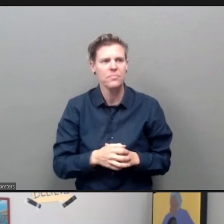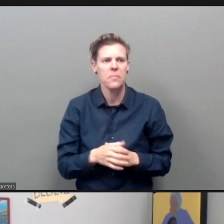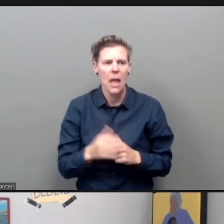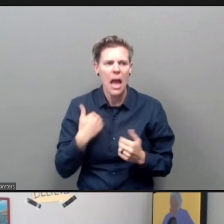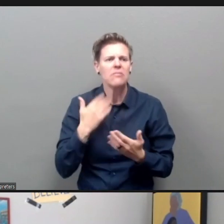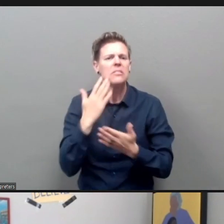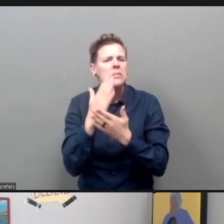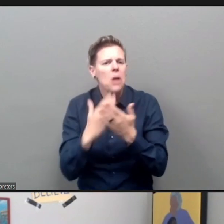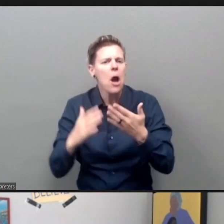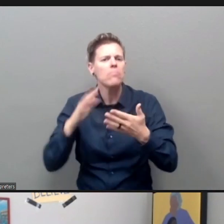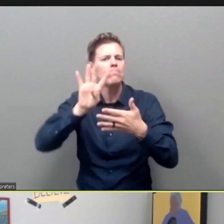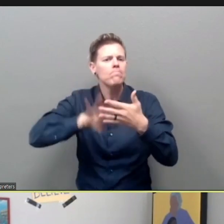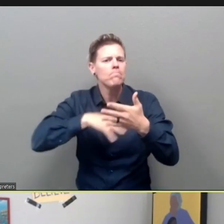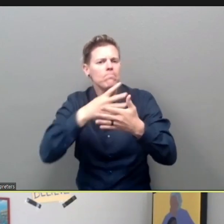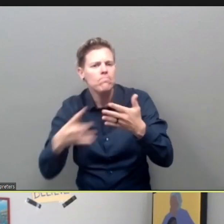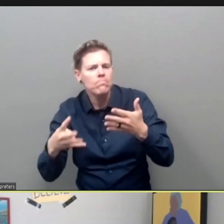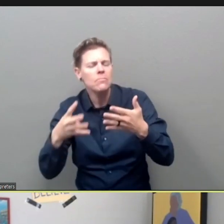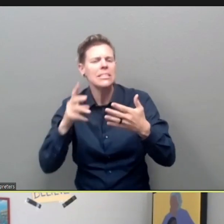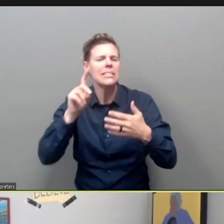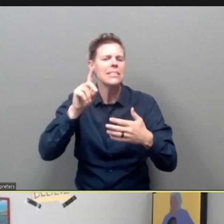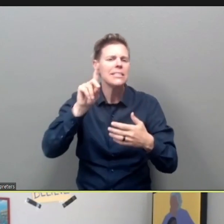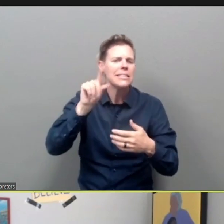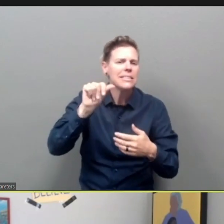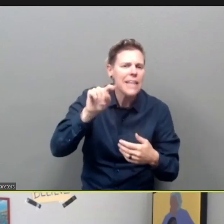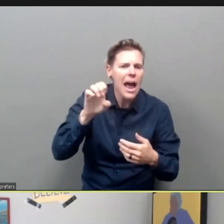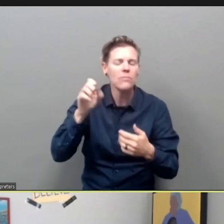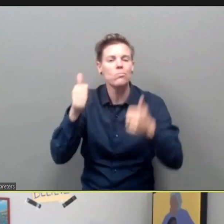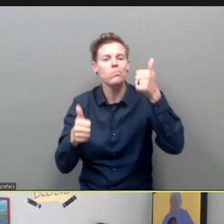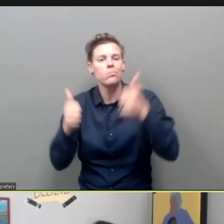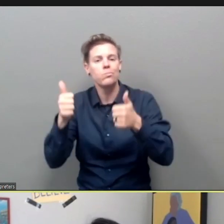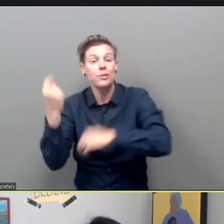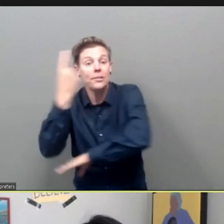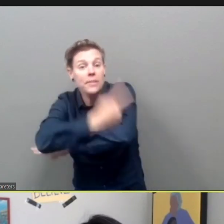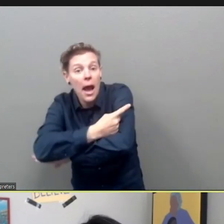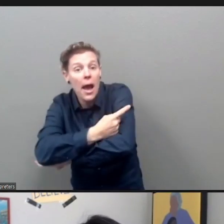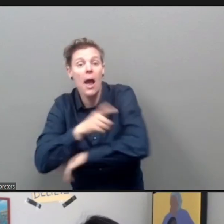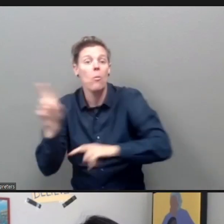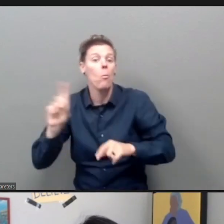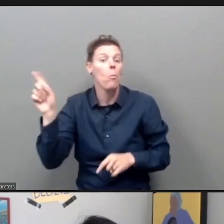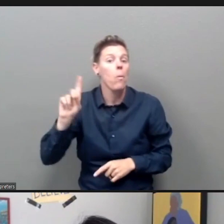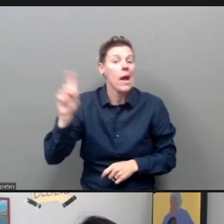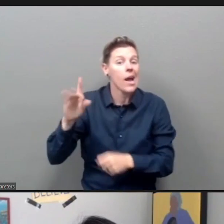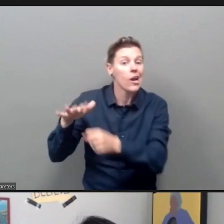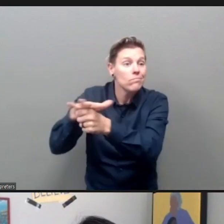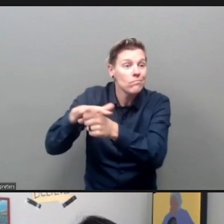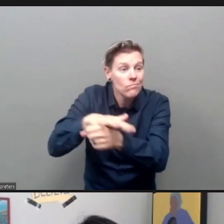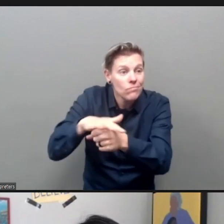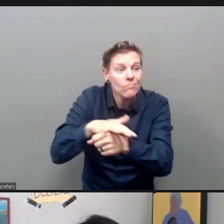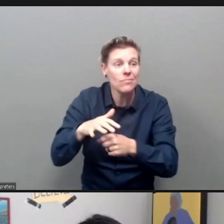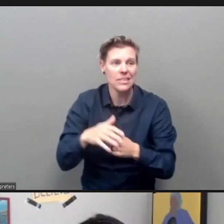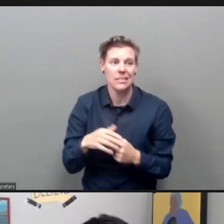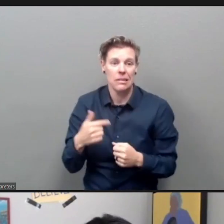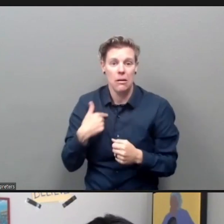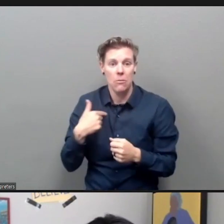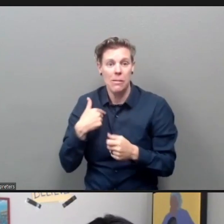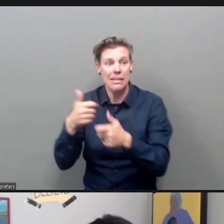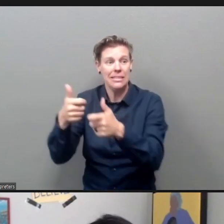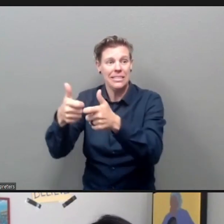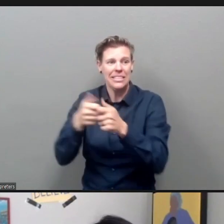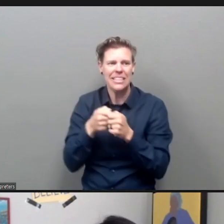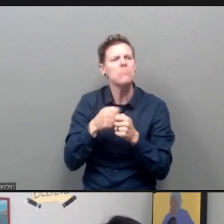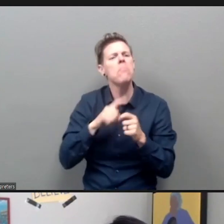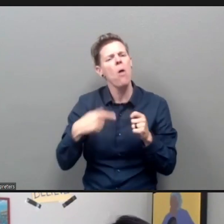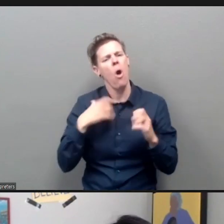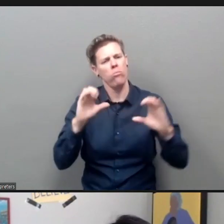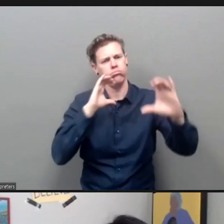by text message, I don't want it to be out there in the media, but I am pretty sure we've got a Saturday